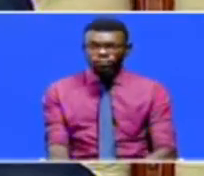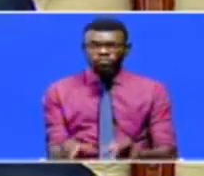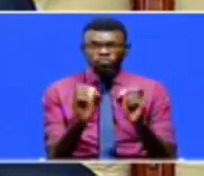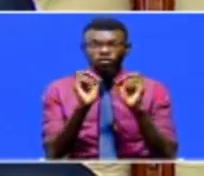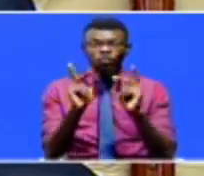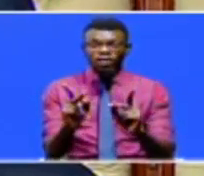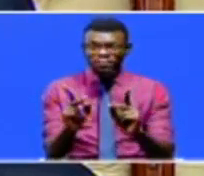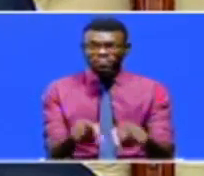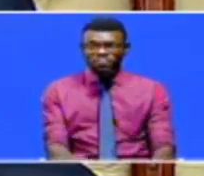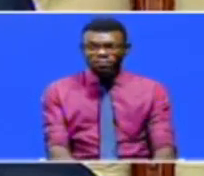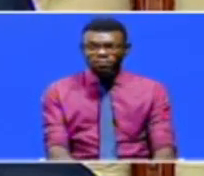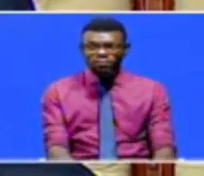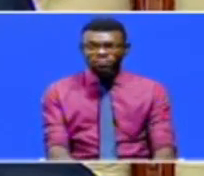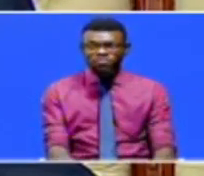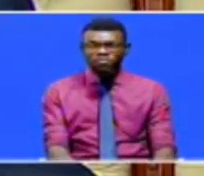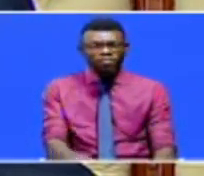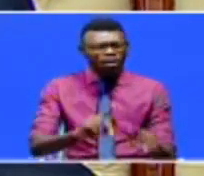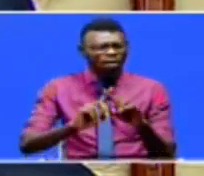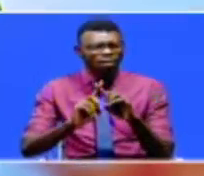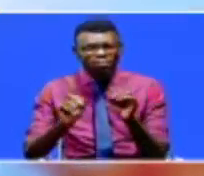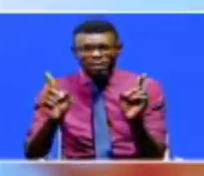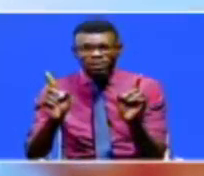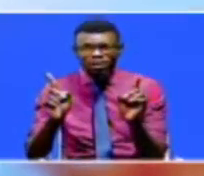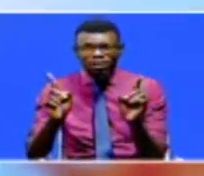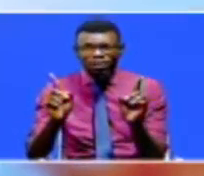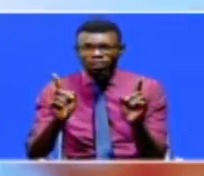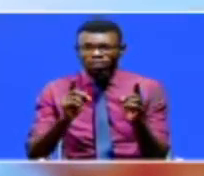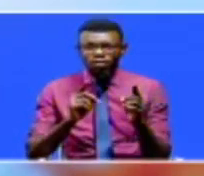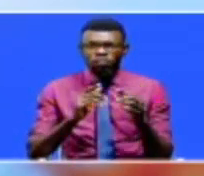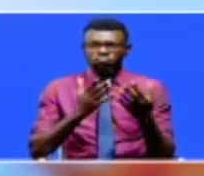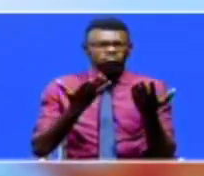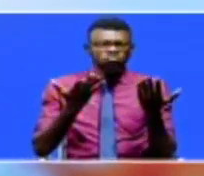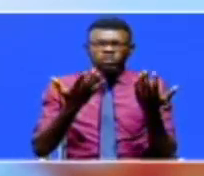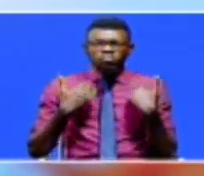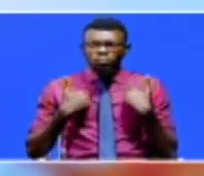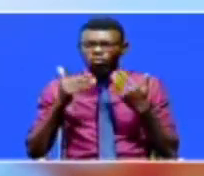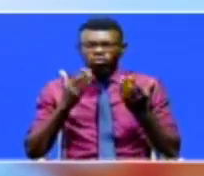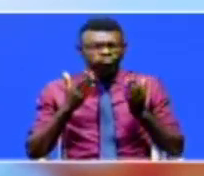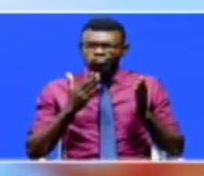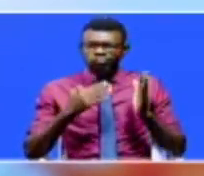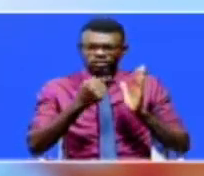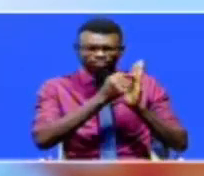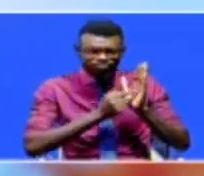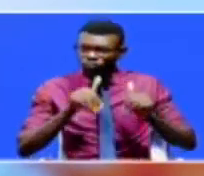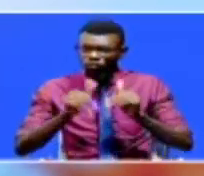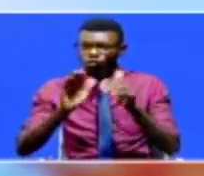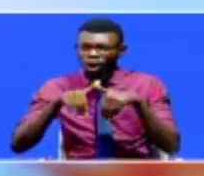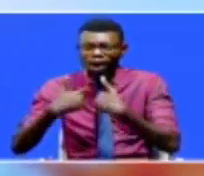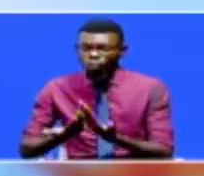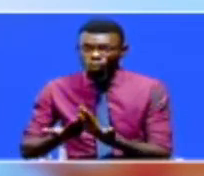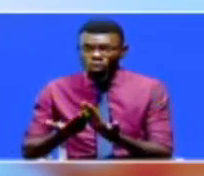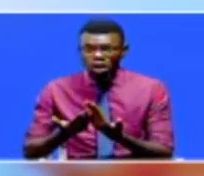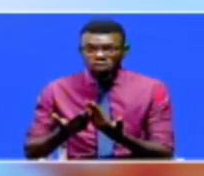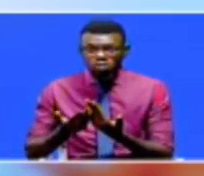Quickly, I'm not sure I got you very clearly, but how then do we ensure compliance? There have been questions around, okay, you've talked